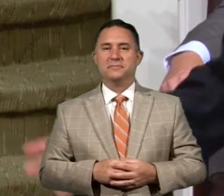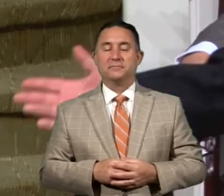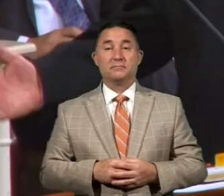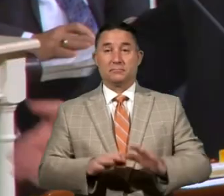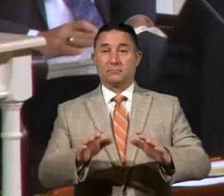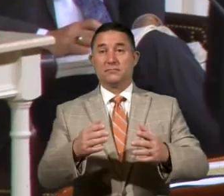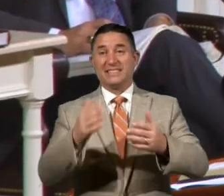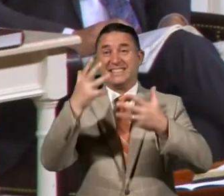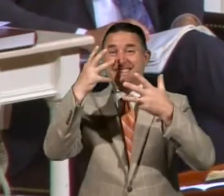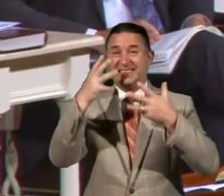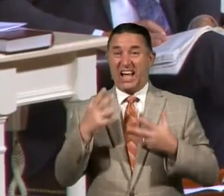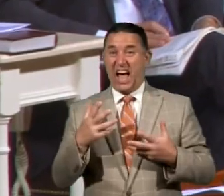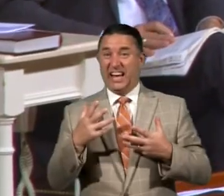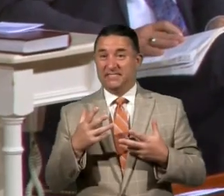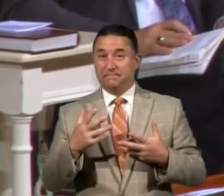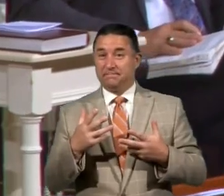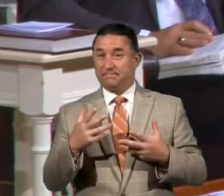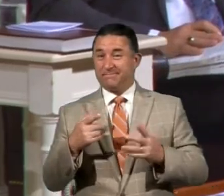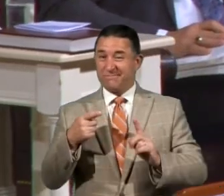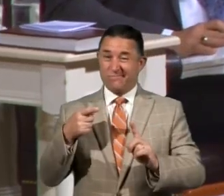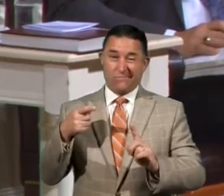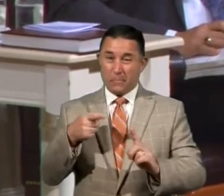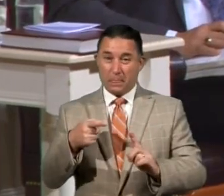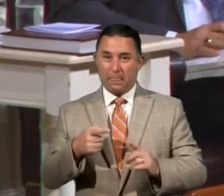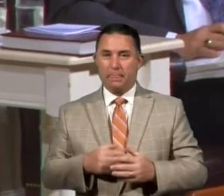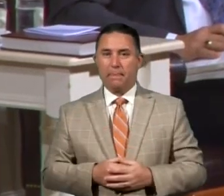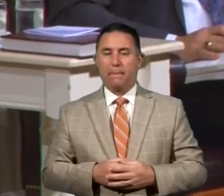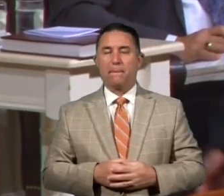Now, here's the sad part.